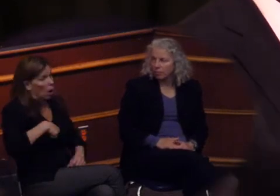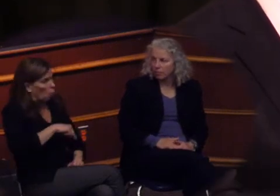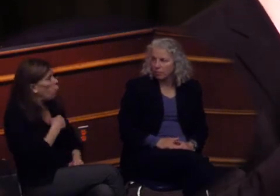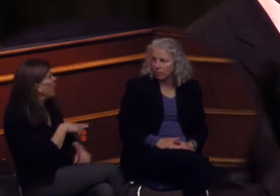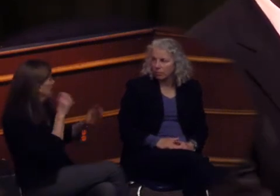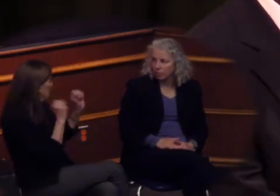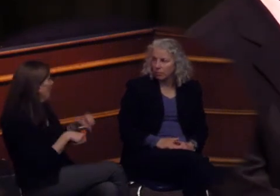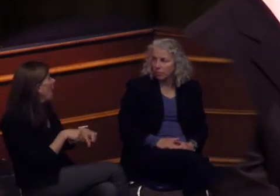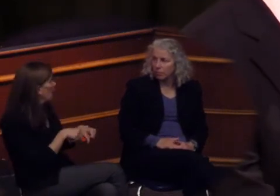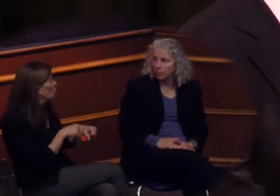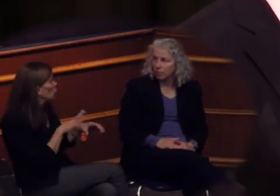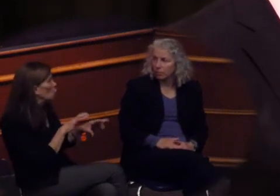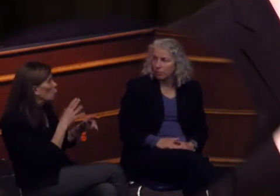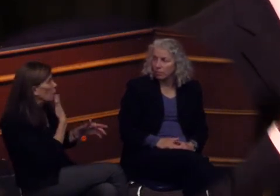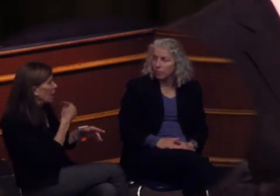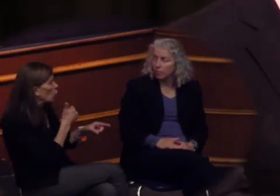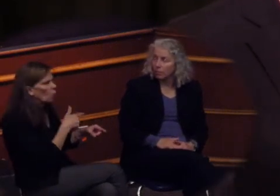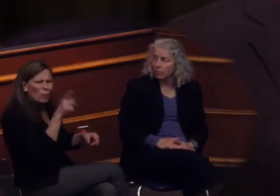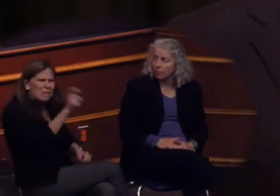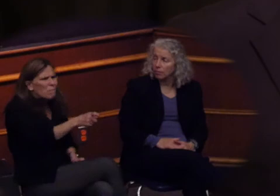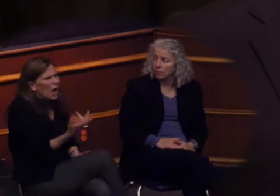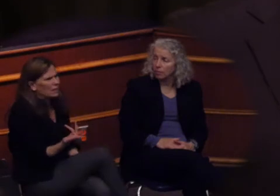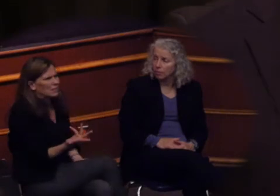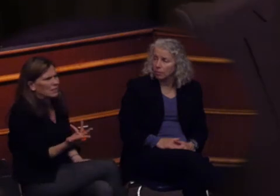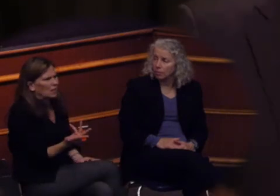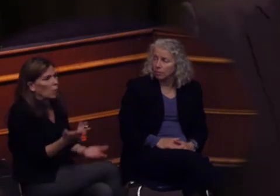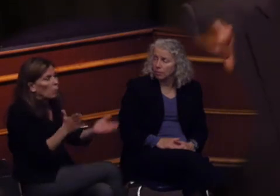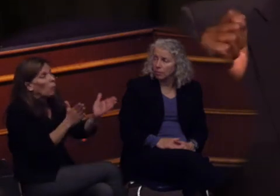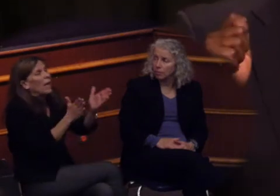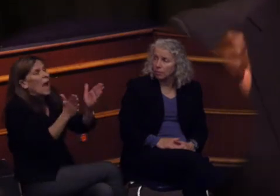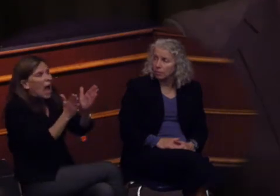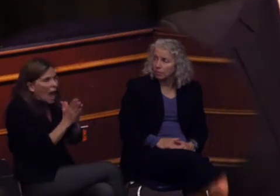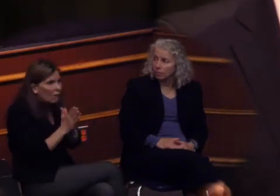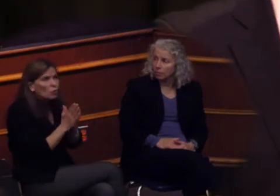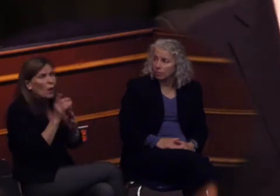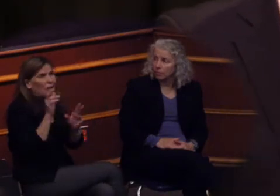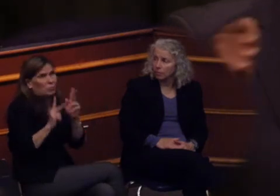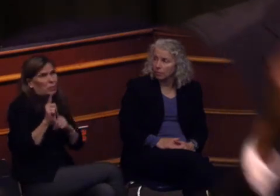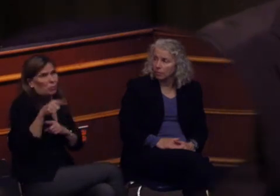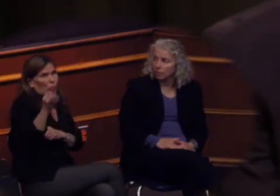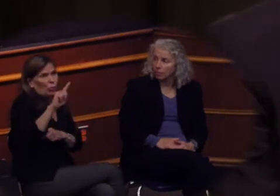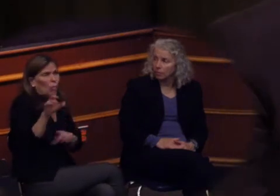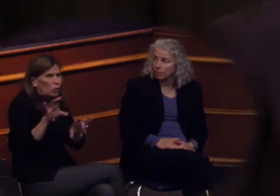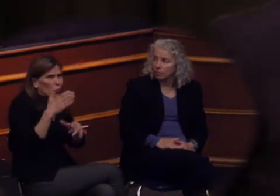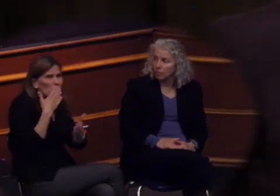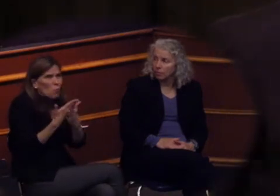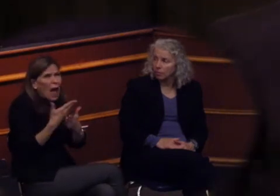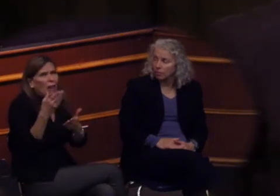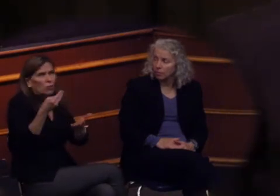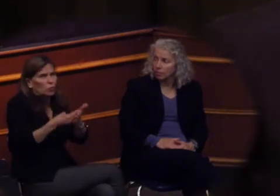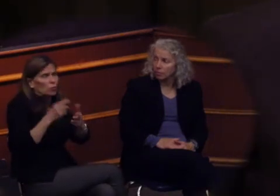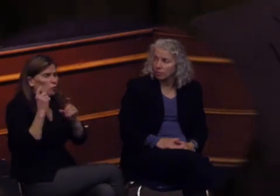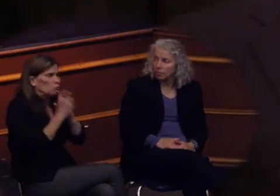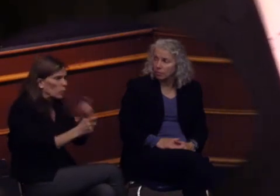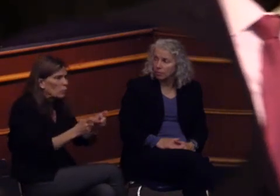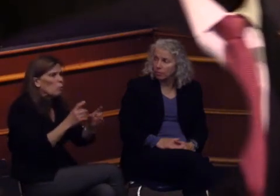better. We must do better. We've got to ask people who are doing well to contribute more so we can invest those things, right?